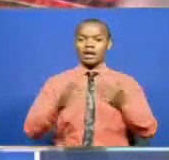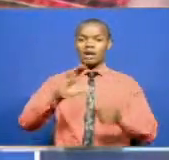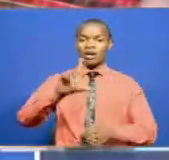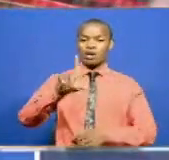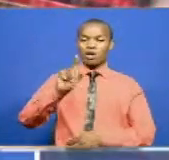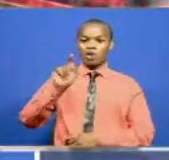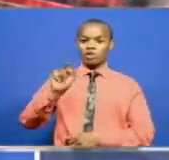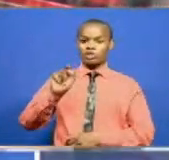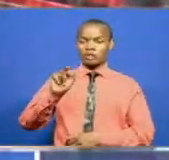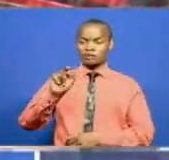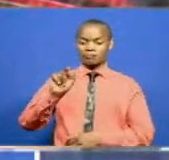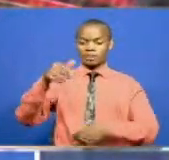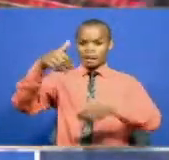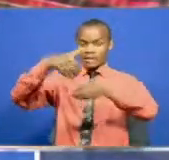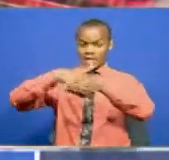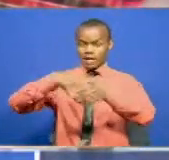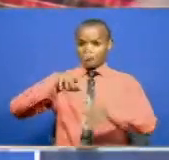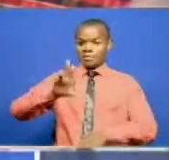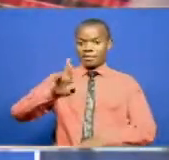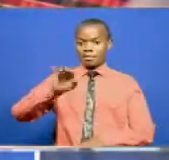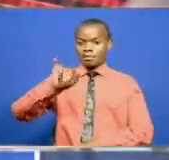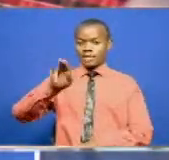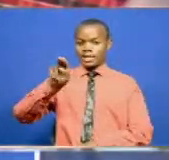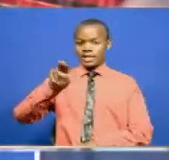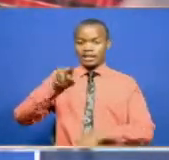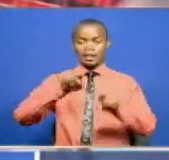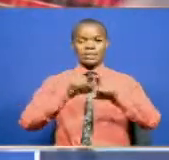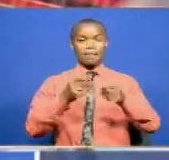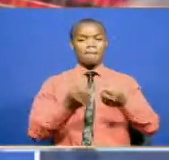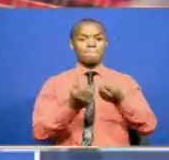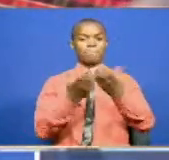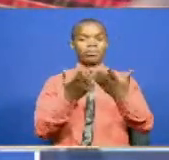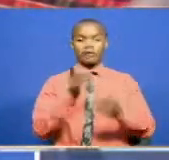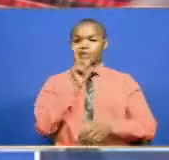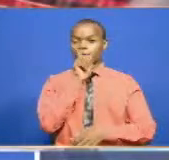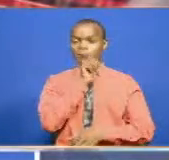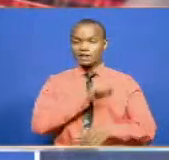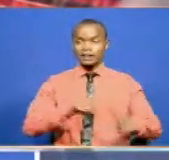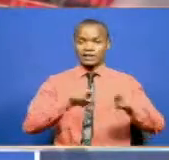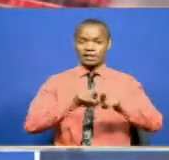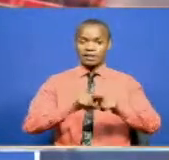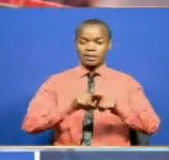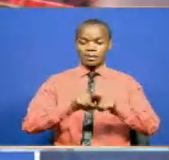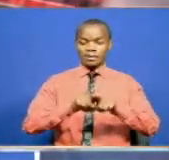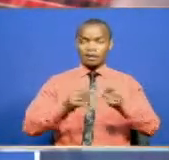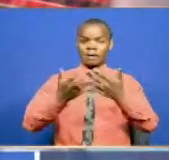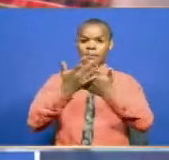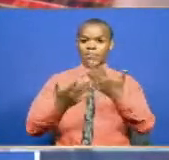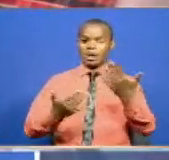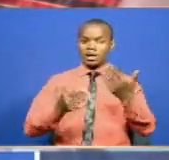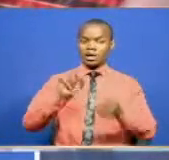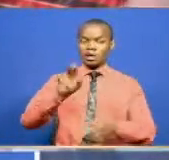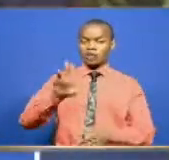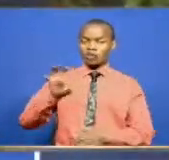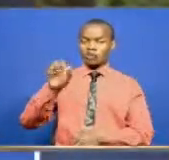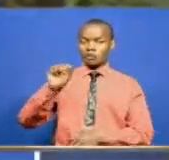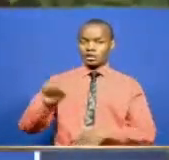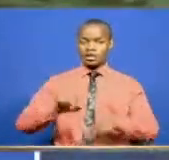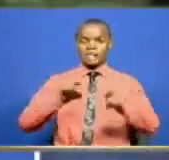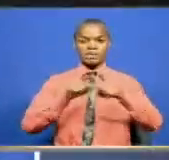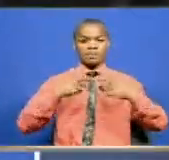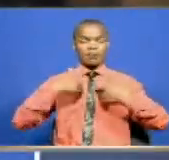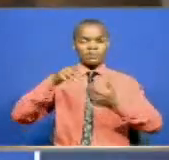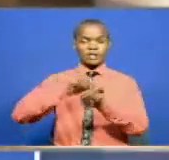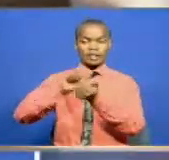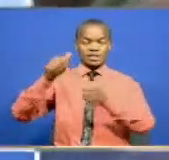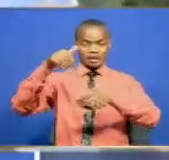brain. It burst blood vessels, and there was serious hemorrhage. The